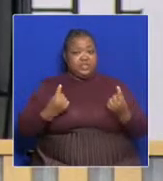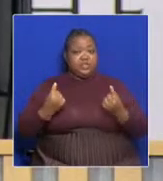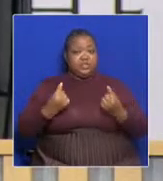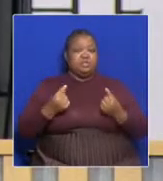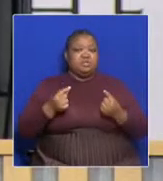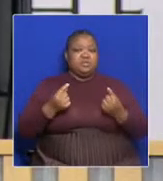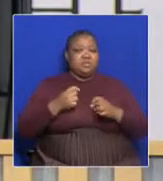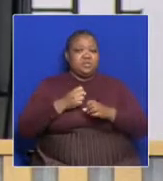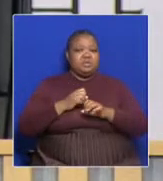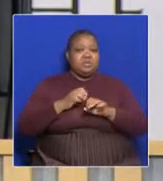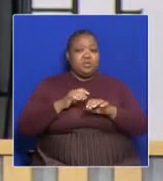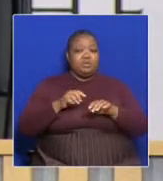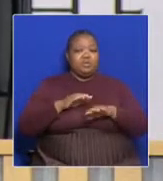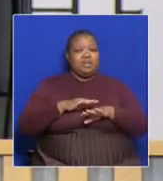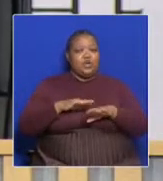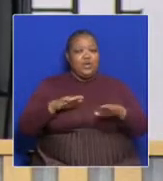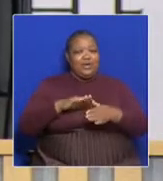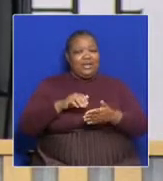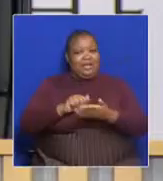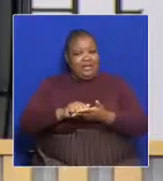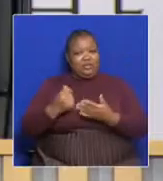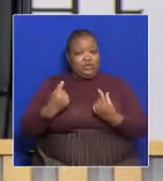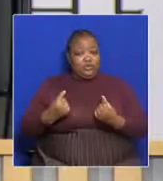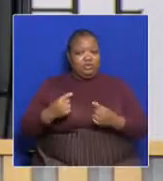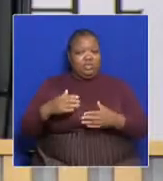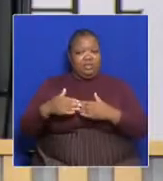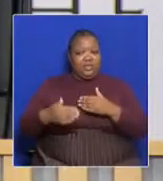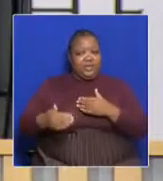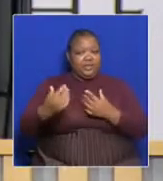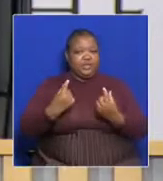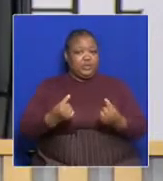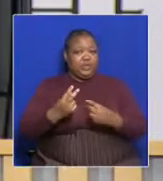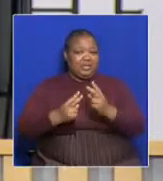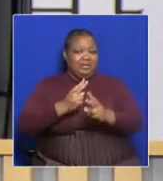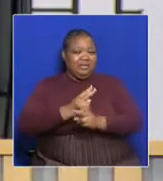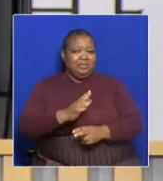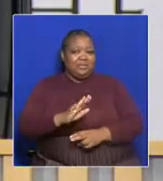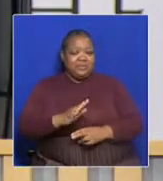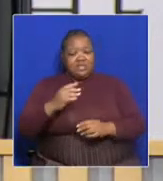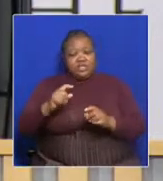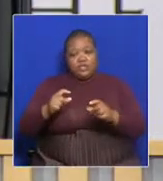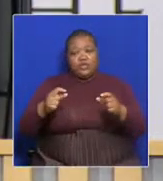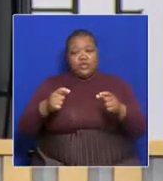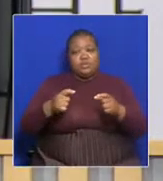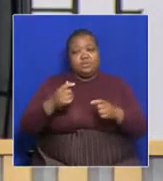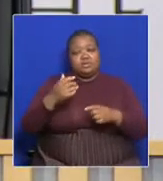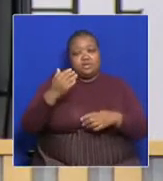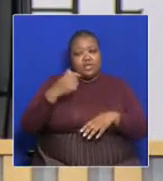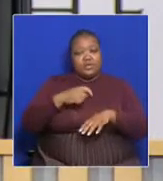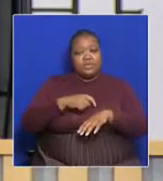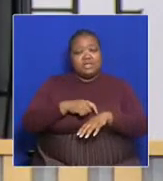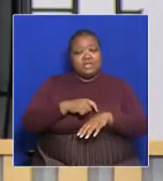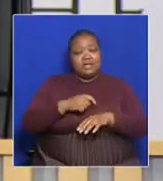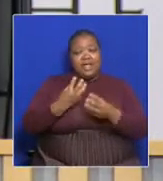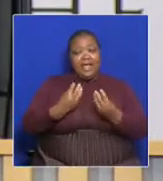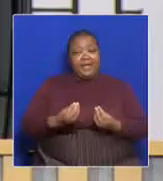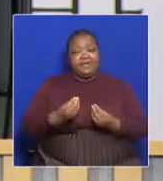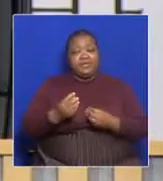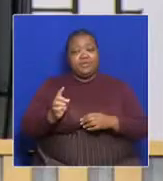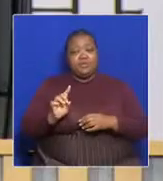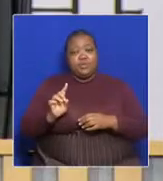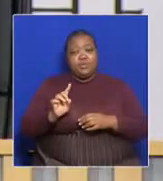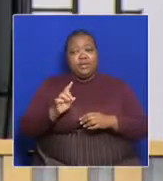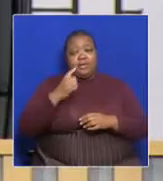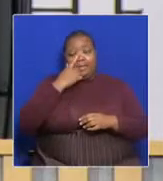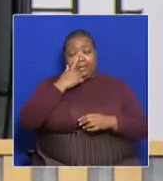that. But I just try to let the Commission know there are those times that the IO makes those calls. Sometimes it's